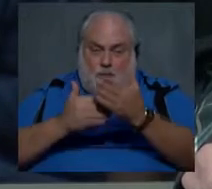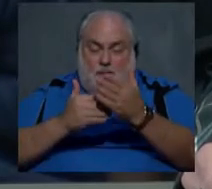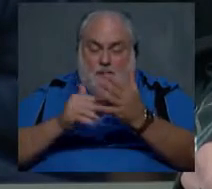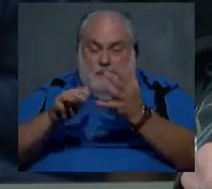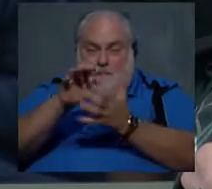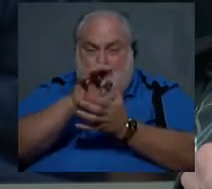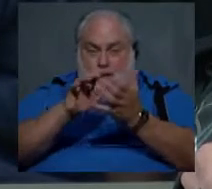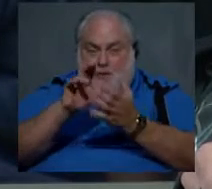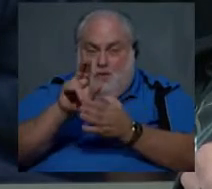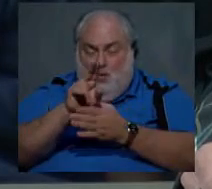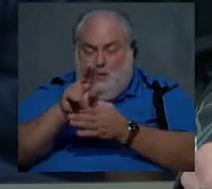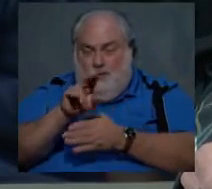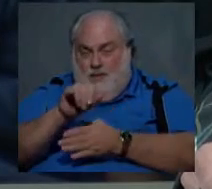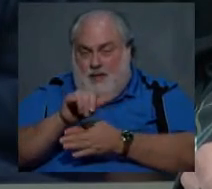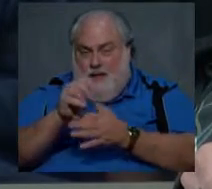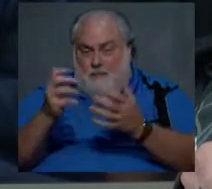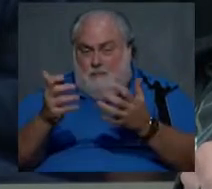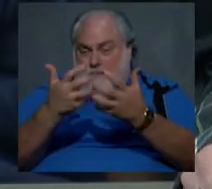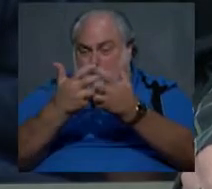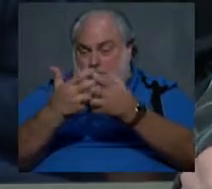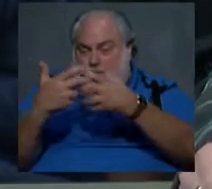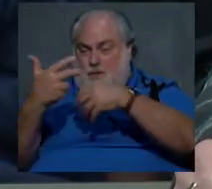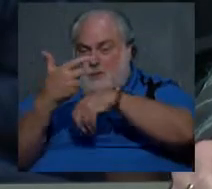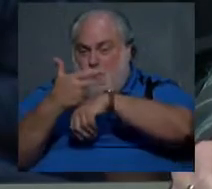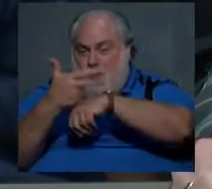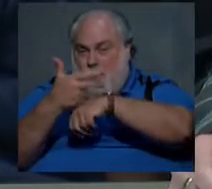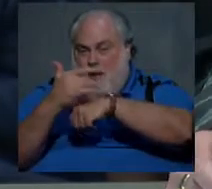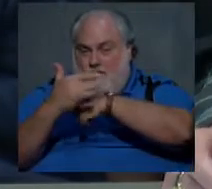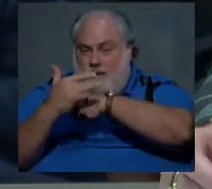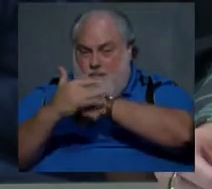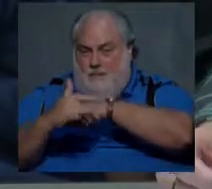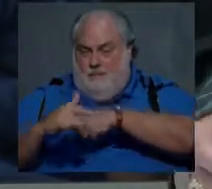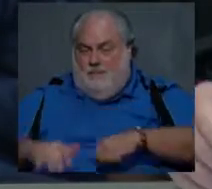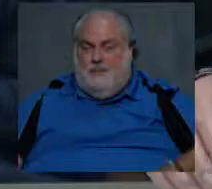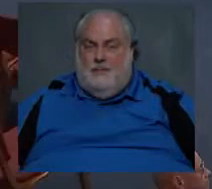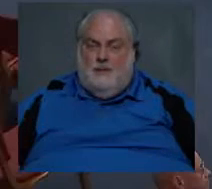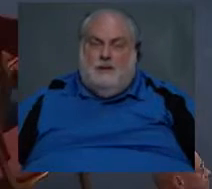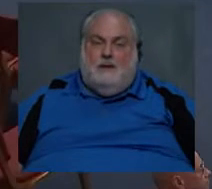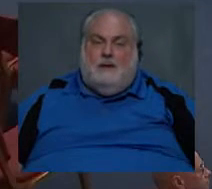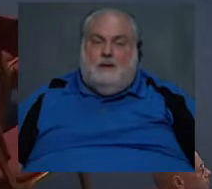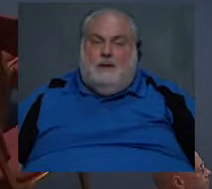mix of the development match the parking available on the site.